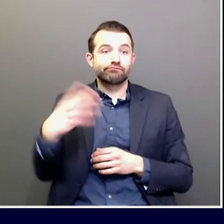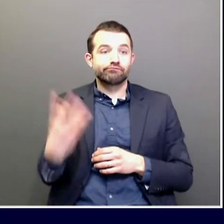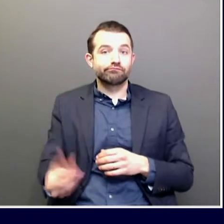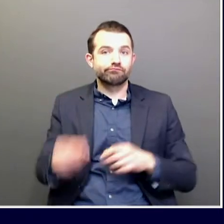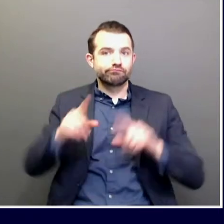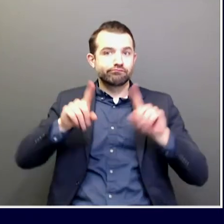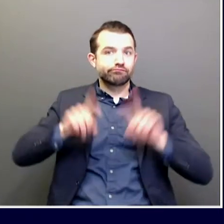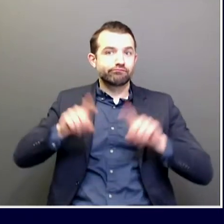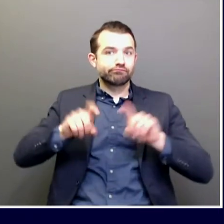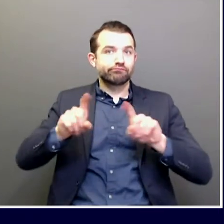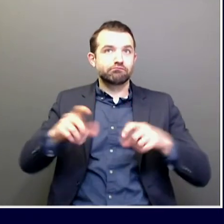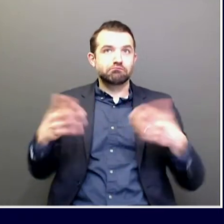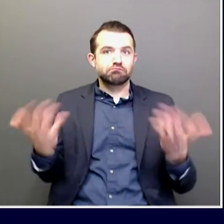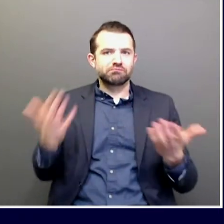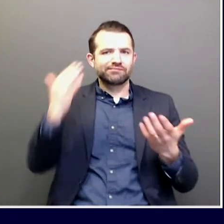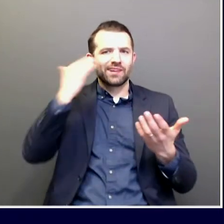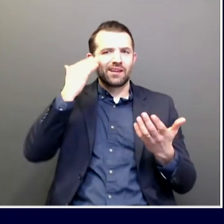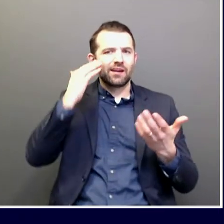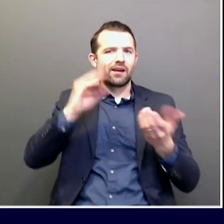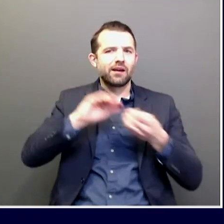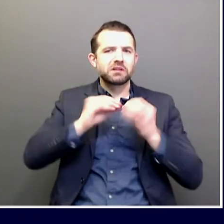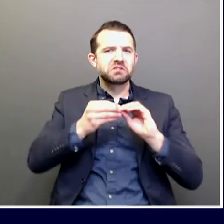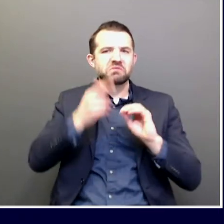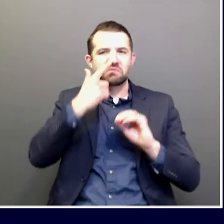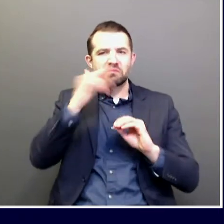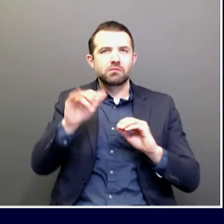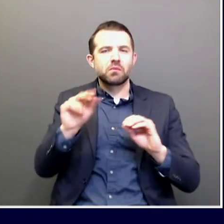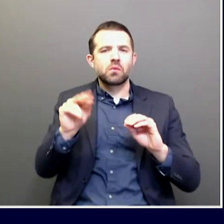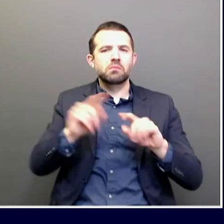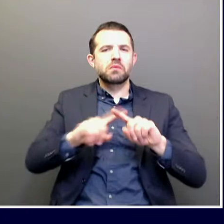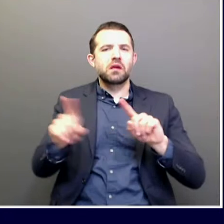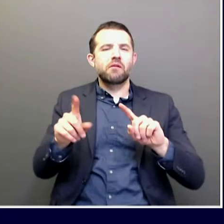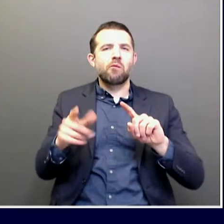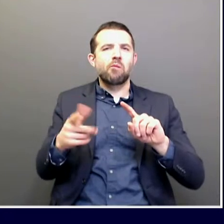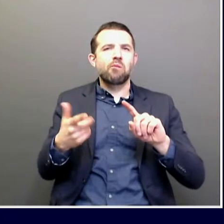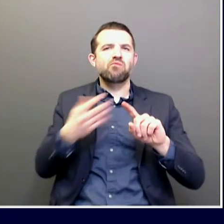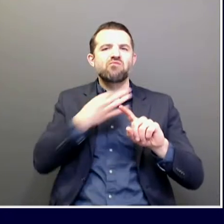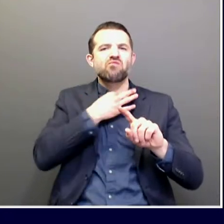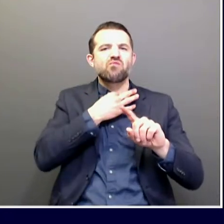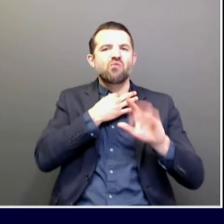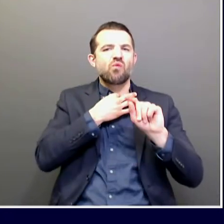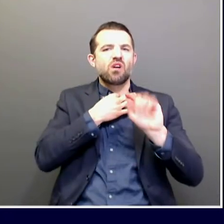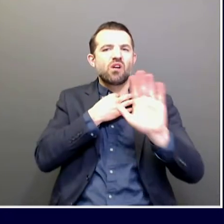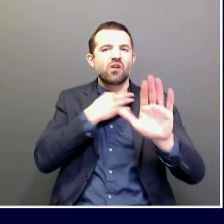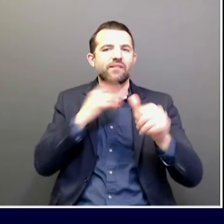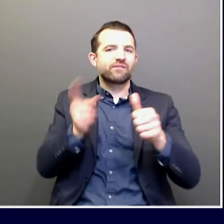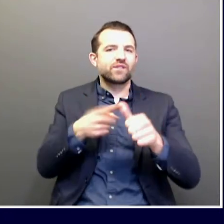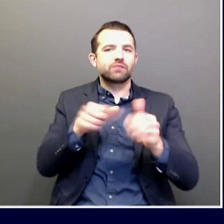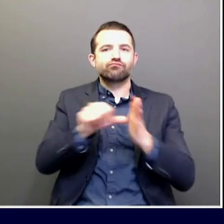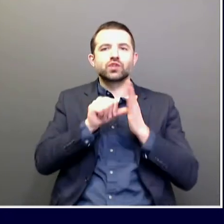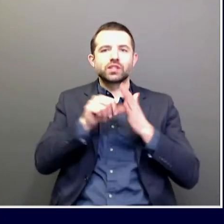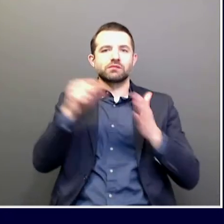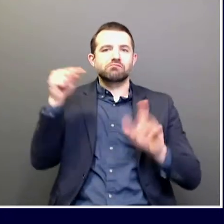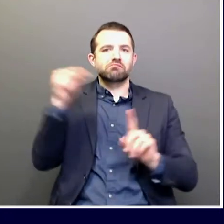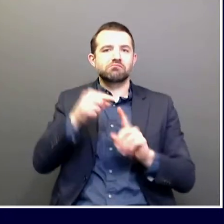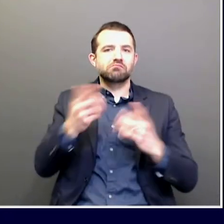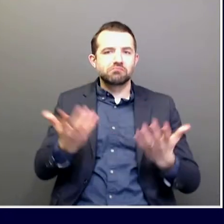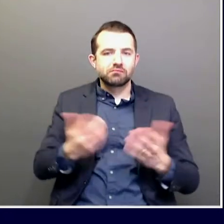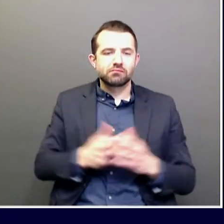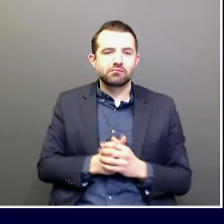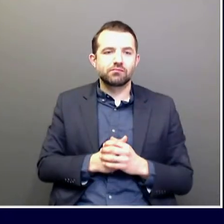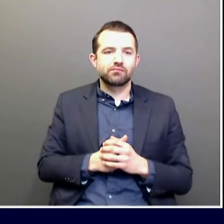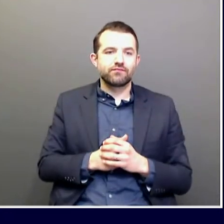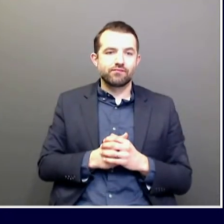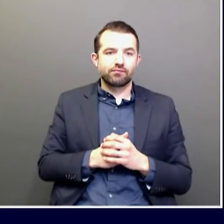to establish a real viable baseline, because the real essence of wastewater testing is how it compares to the